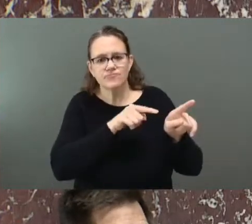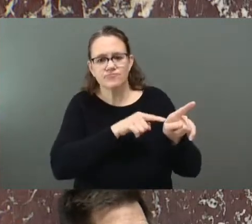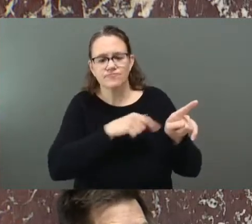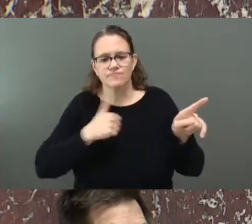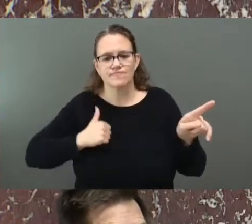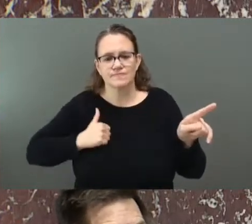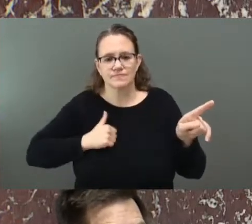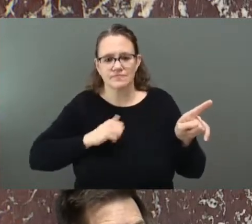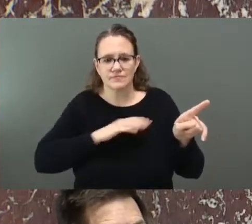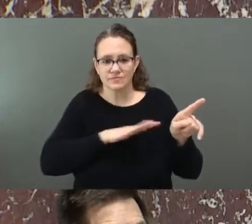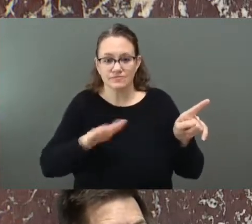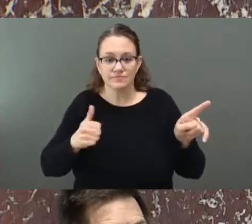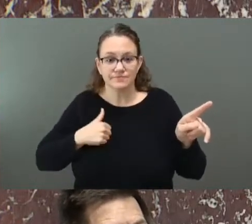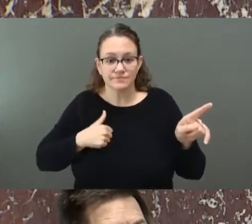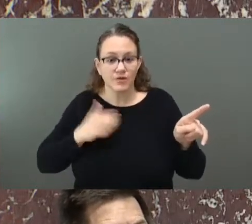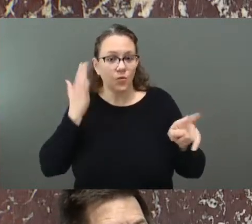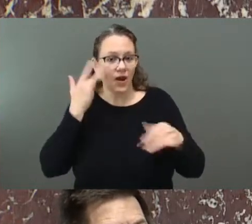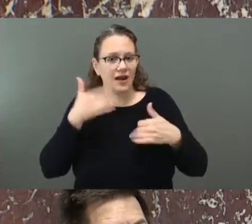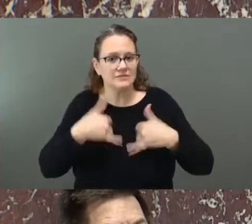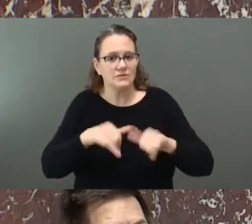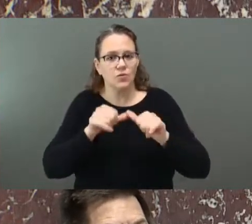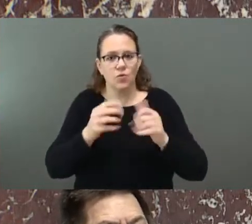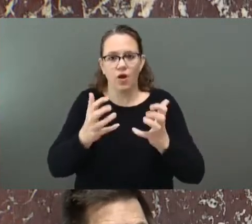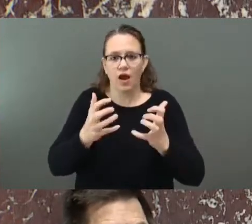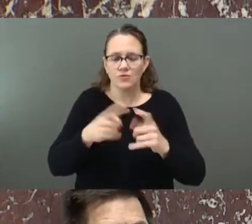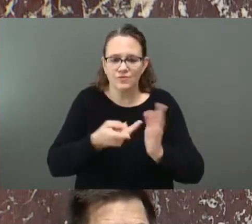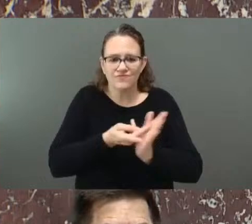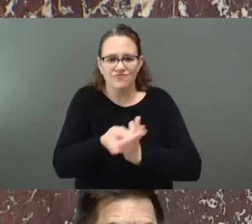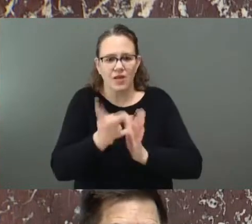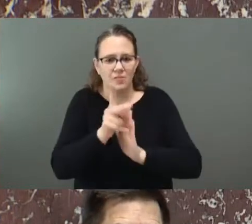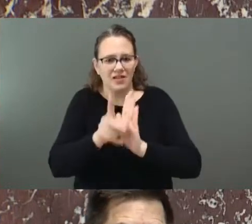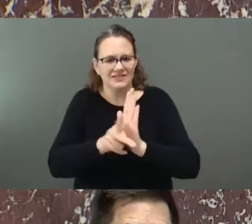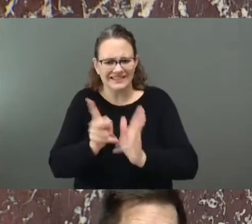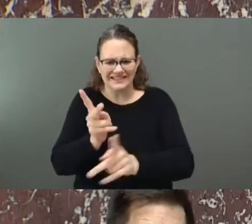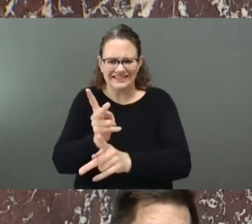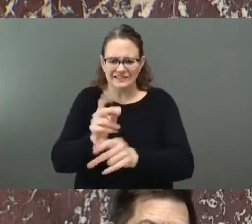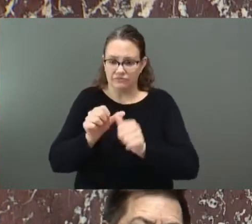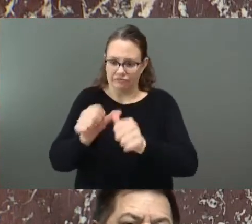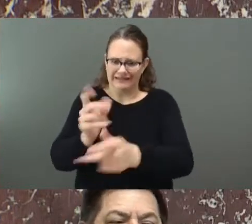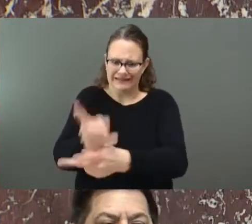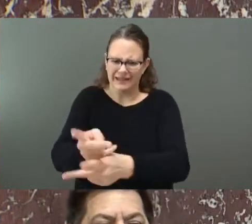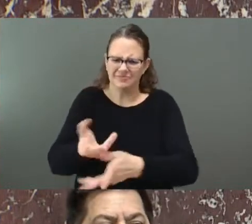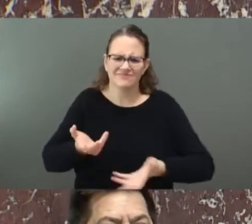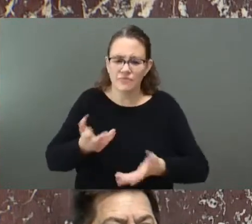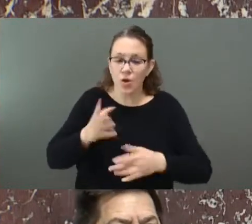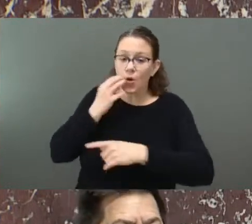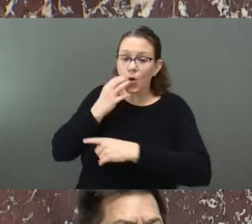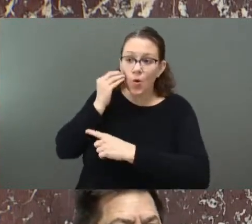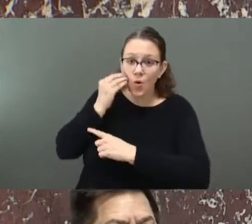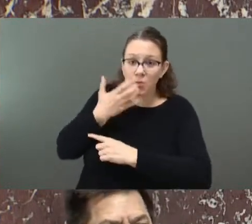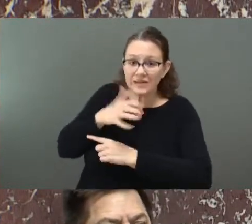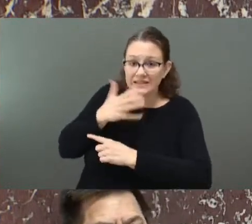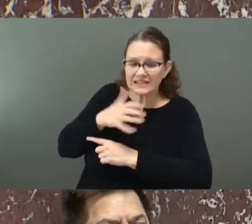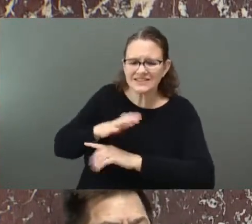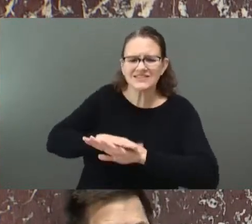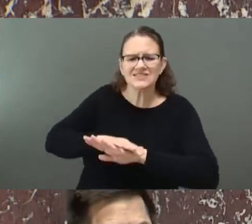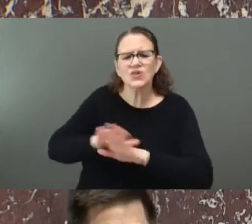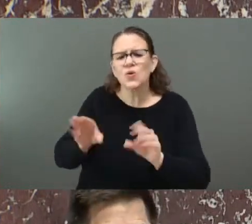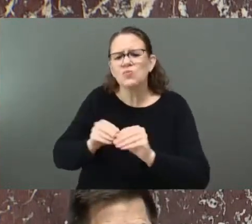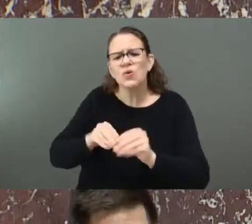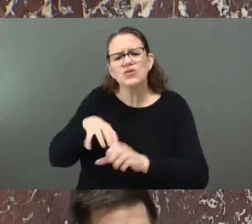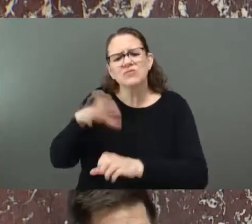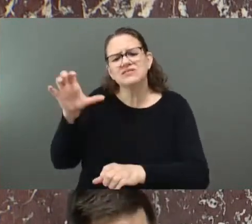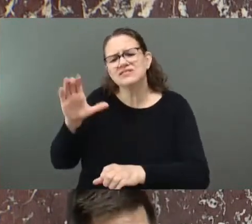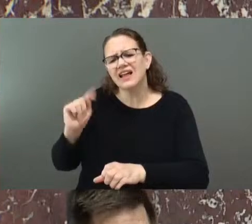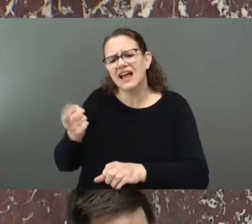BC's plan to remove the carbon tax on home heating and provide real relief by removing the taxes at the pump as well?